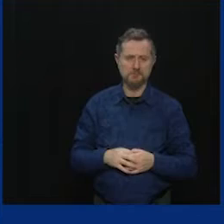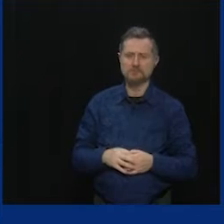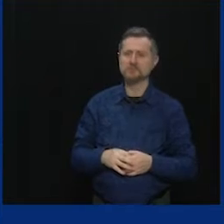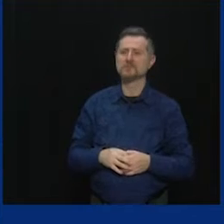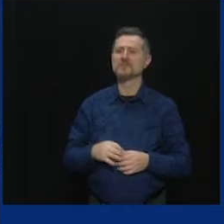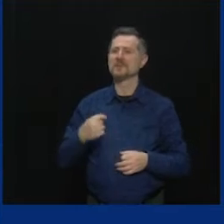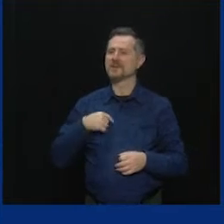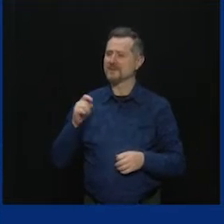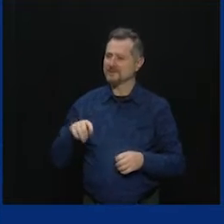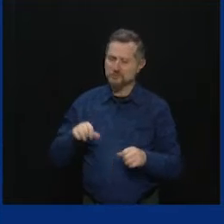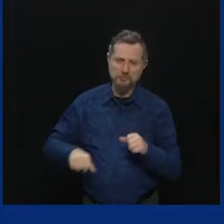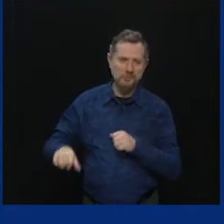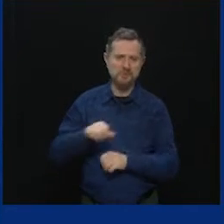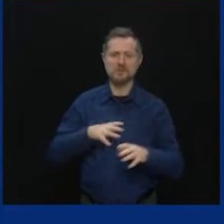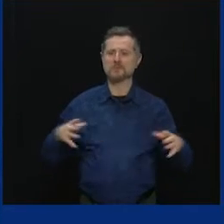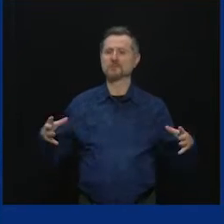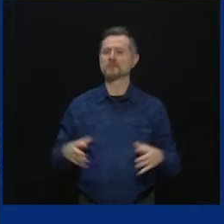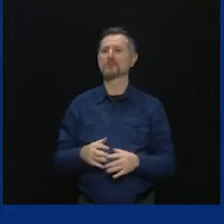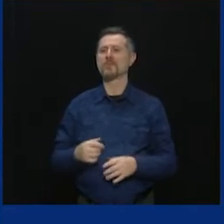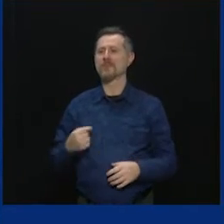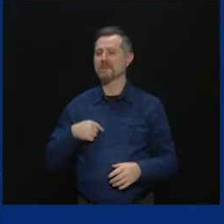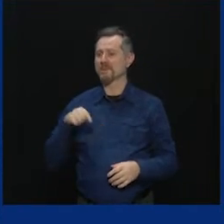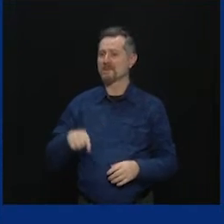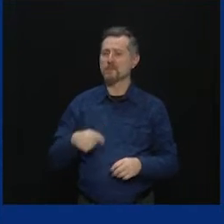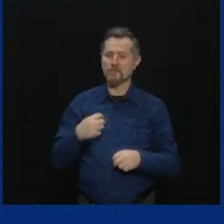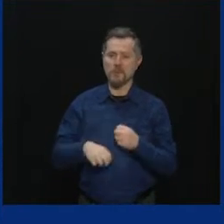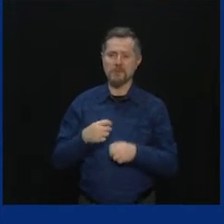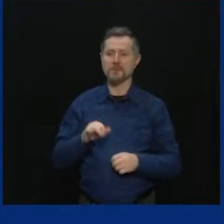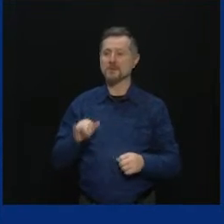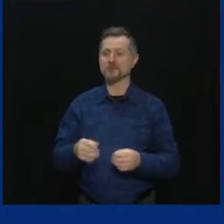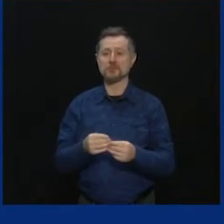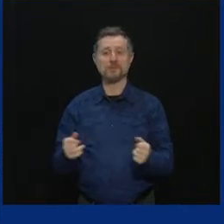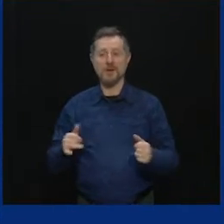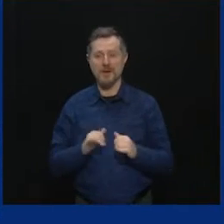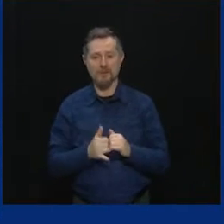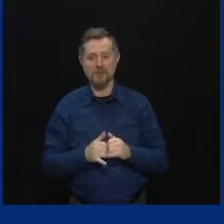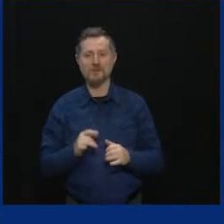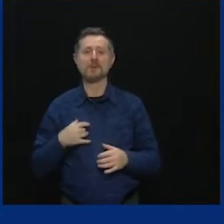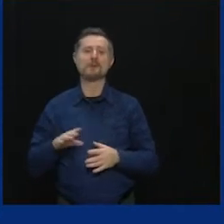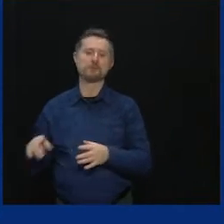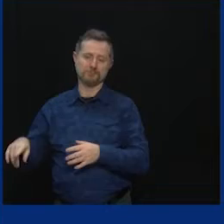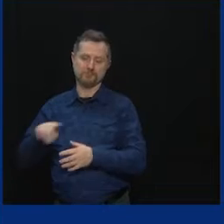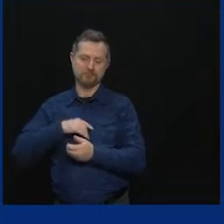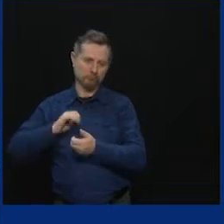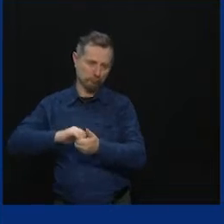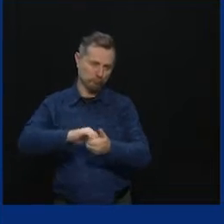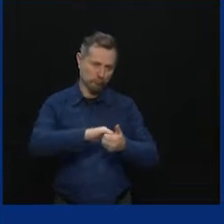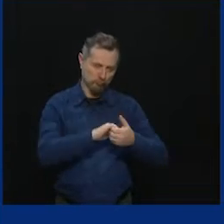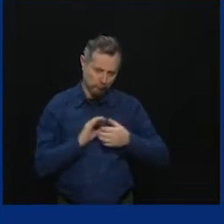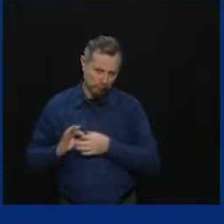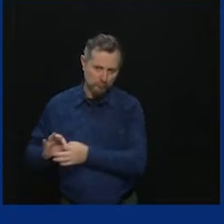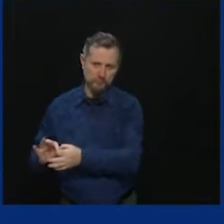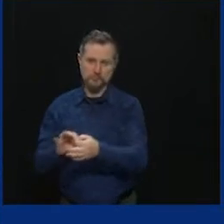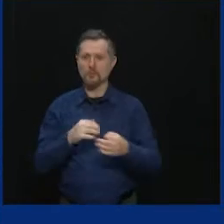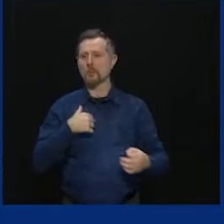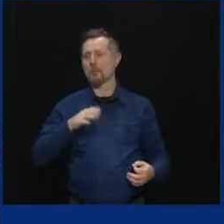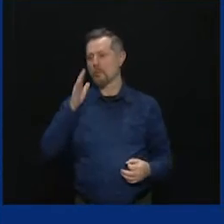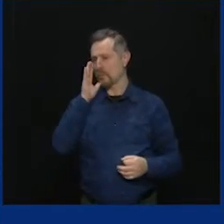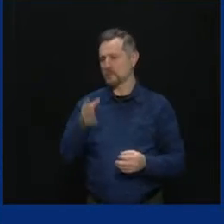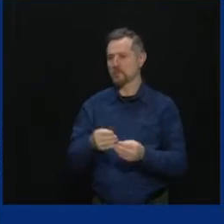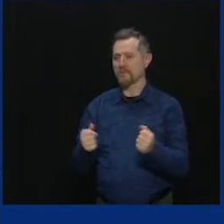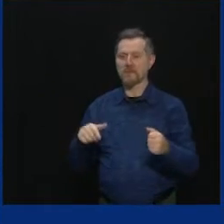and this is a problem that we can solve together, and this is a problem that we will solve